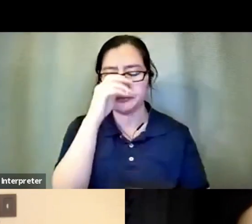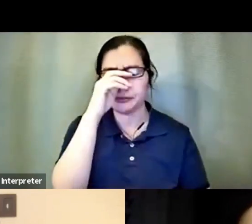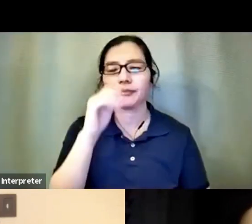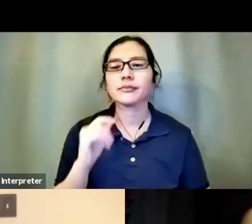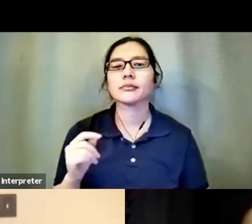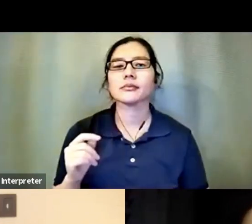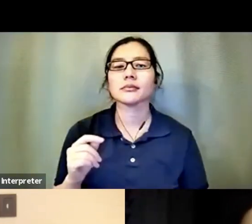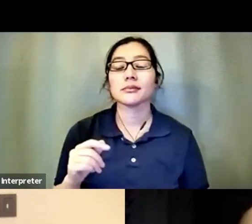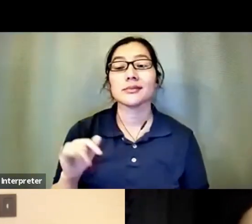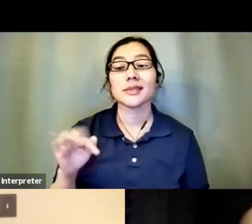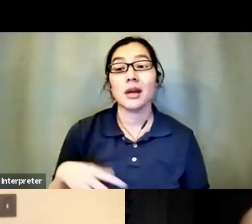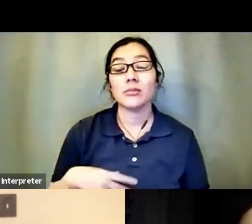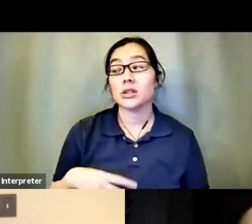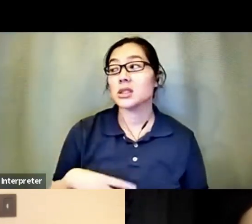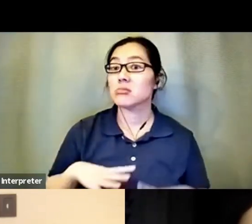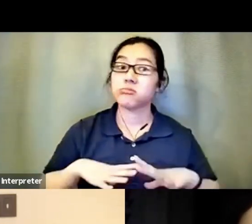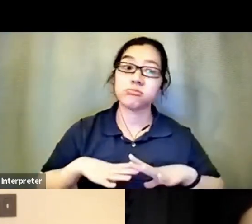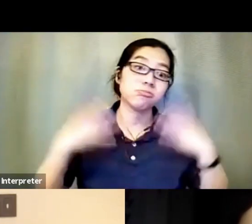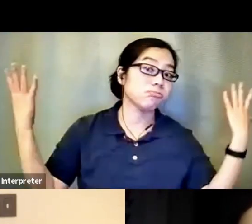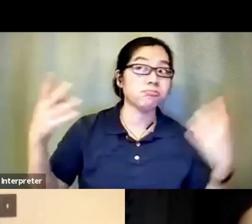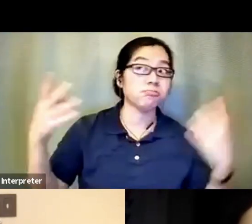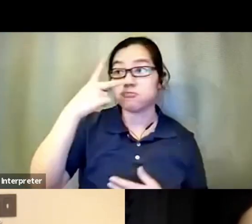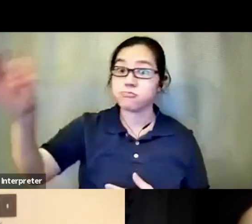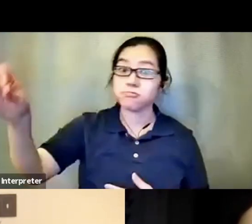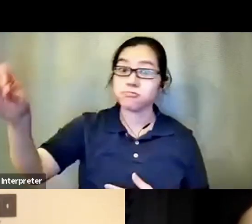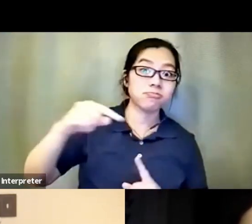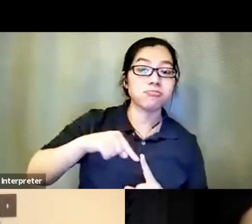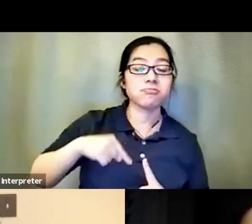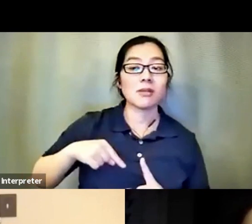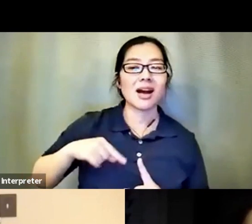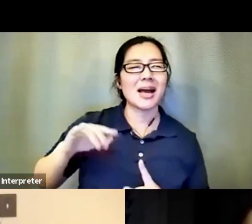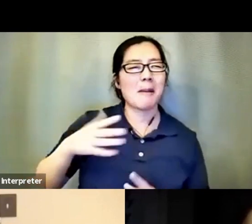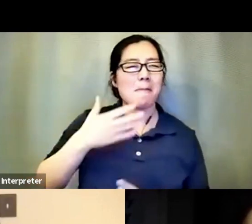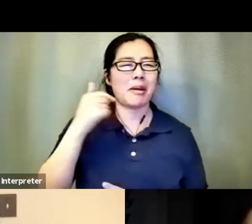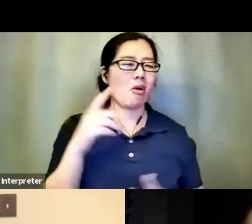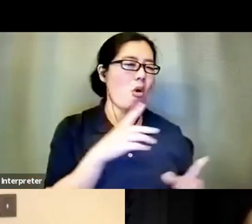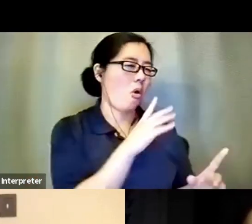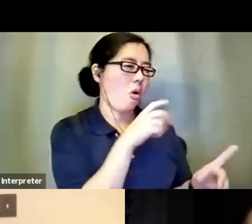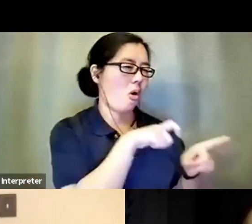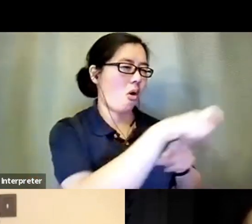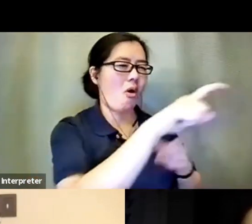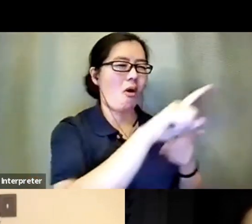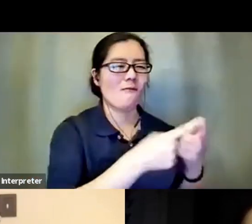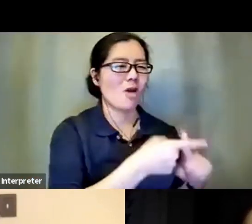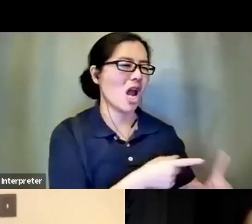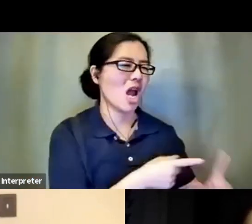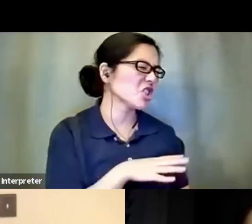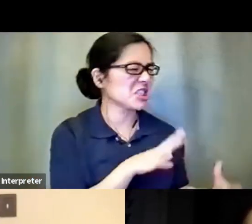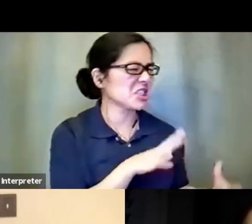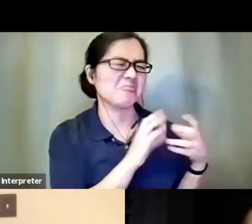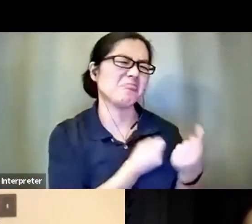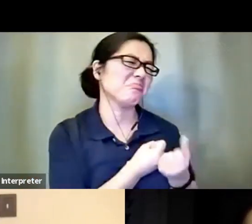just pissed and I want to go off, I will call my friend and do that. But if I'm trying to change this person's